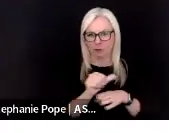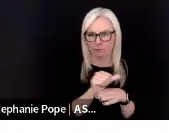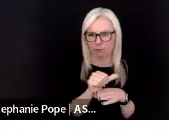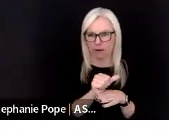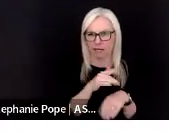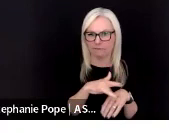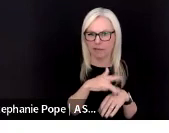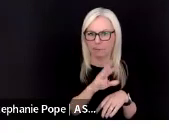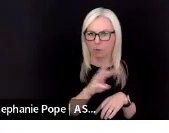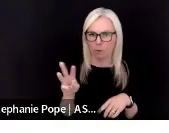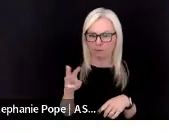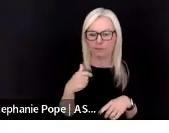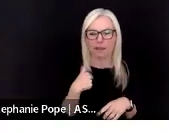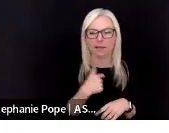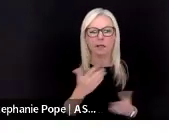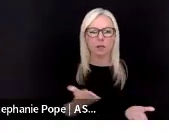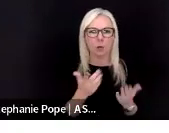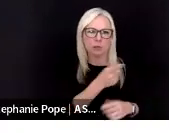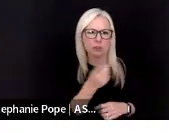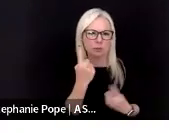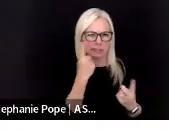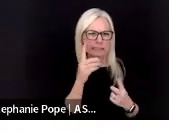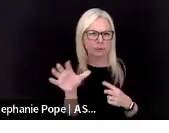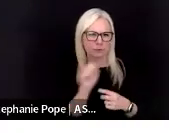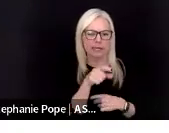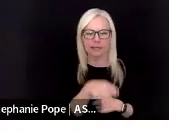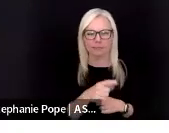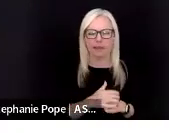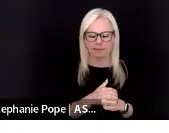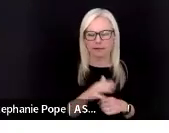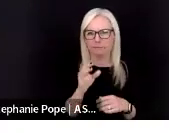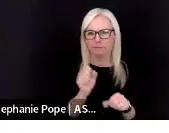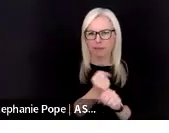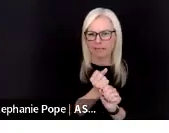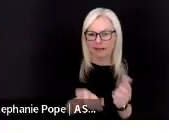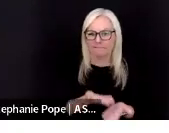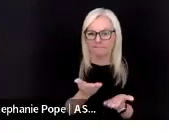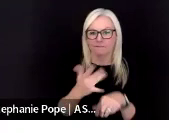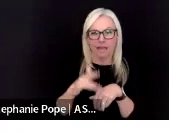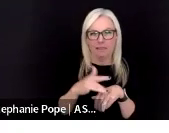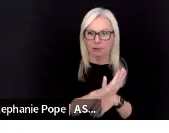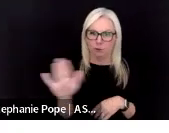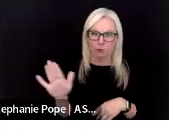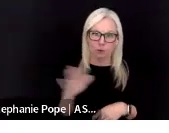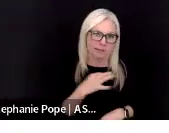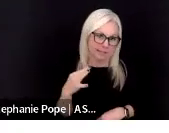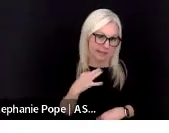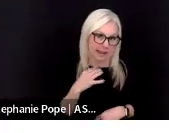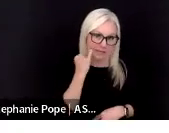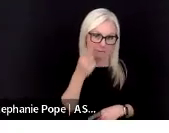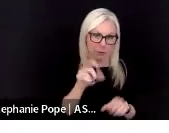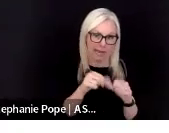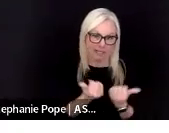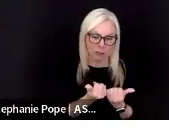website, I certainly encourage you to consider taking it, to making it available if you're a provider or state agency to your staff. It's a great way to really